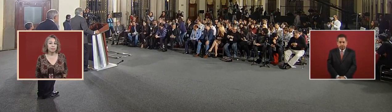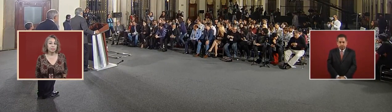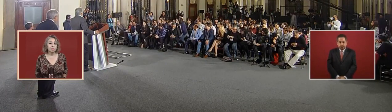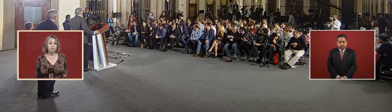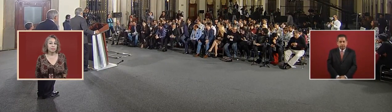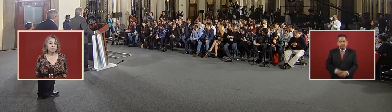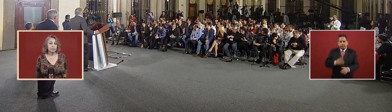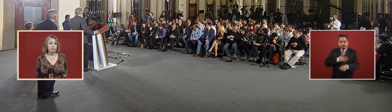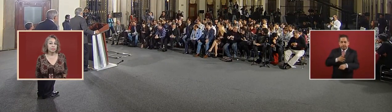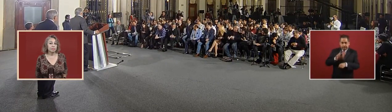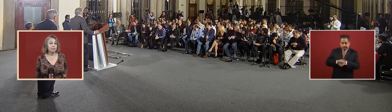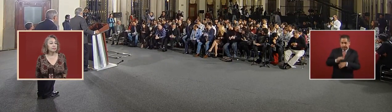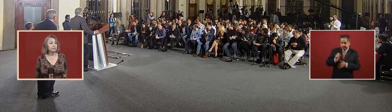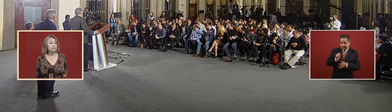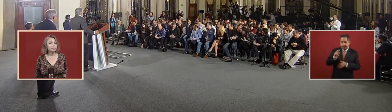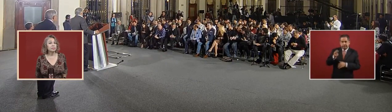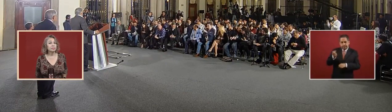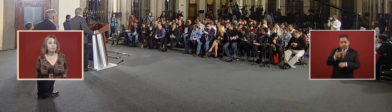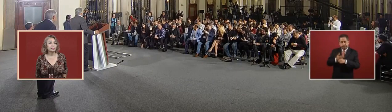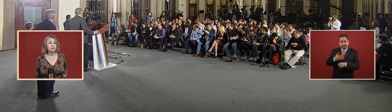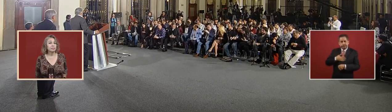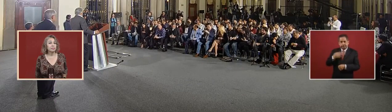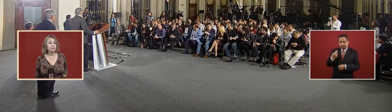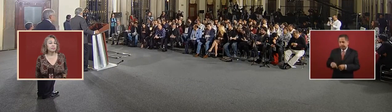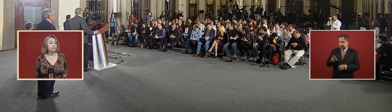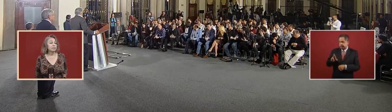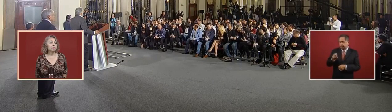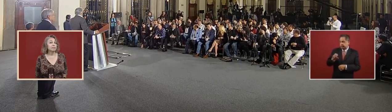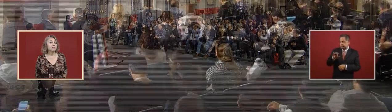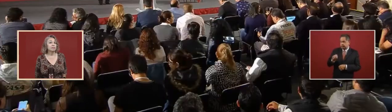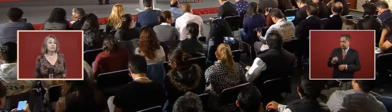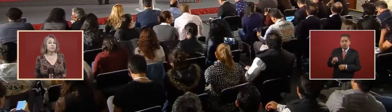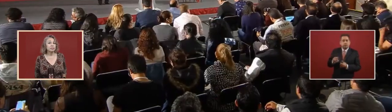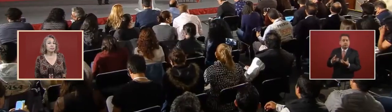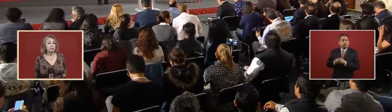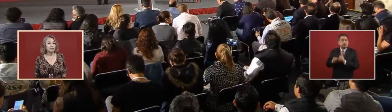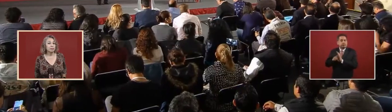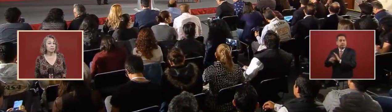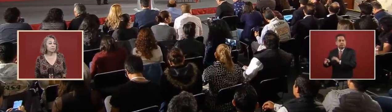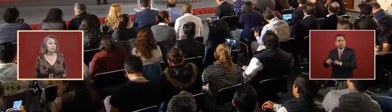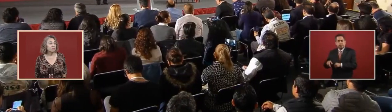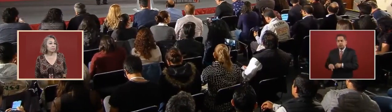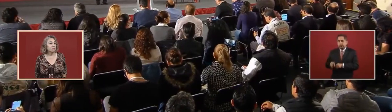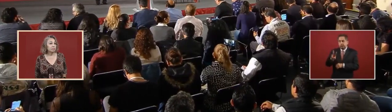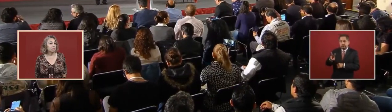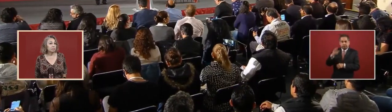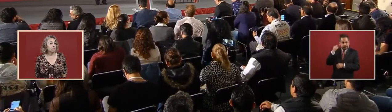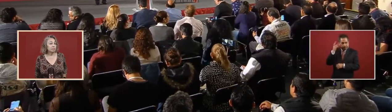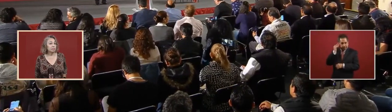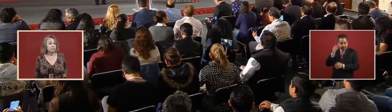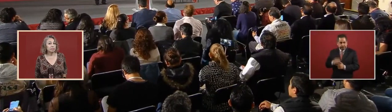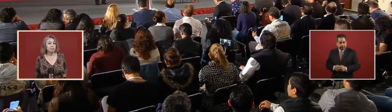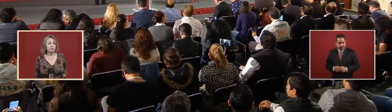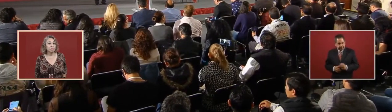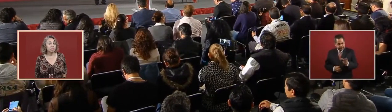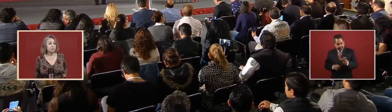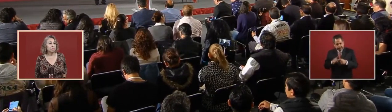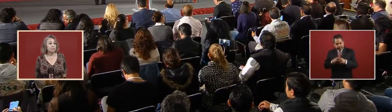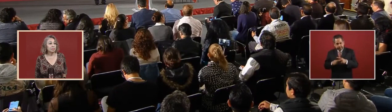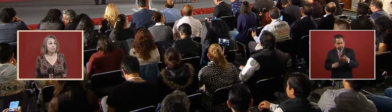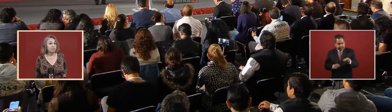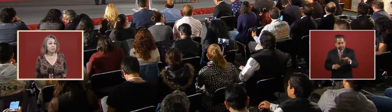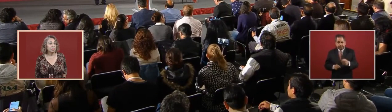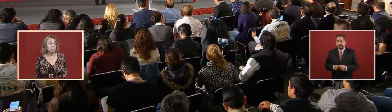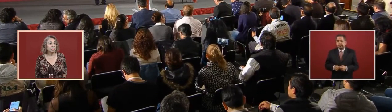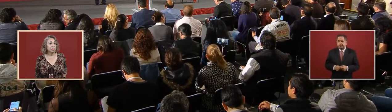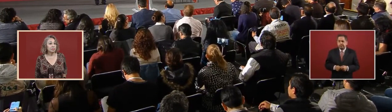Muy buenos días, subsecretario Rocío Jardines de W Radio. Quisiera preguntarle dos cuestiones. ¿Cómo va el caso de la